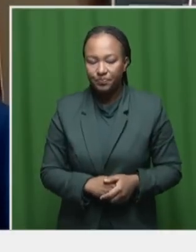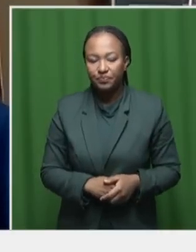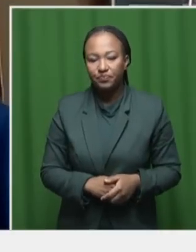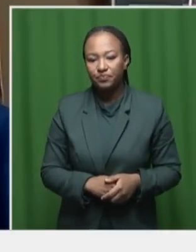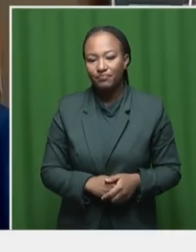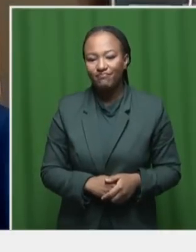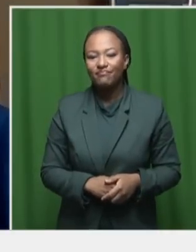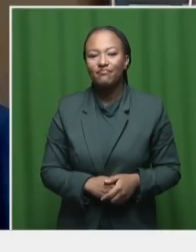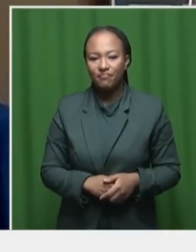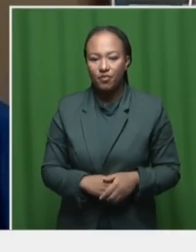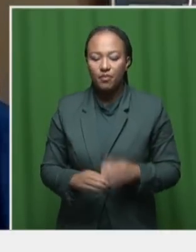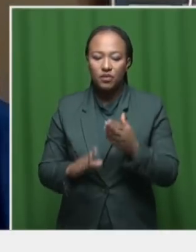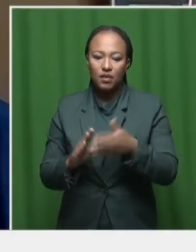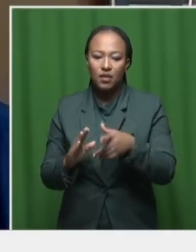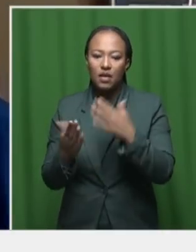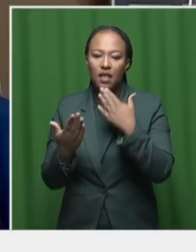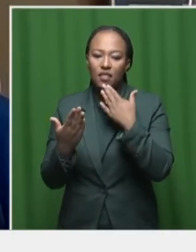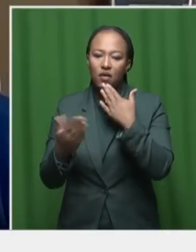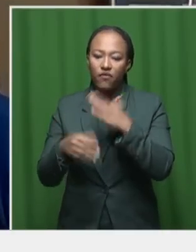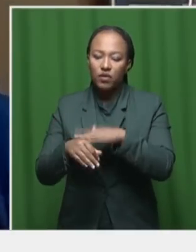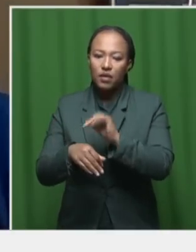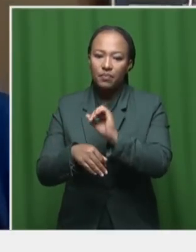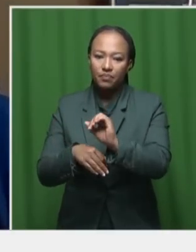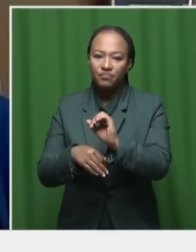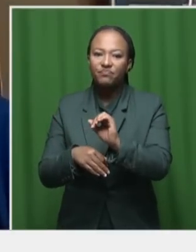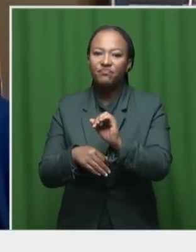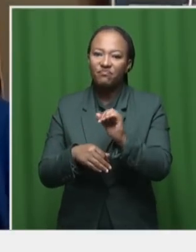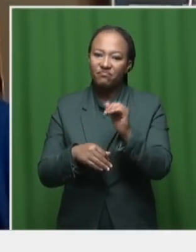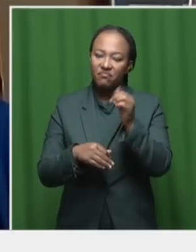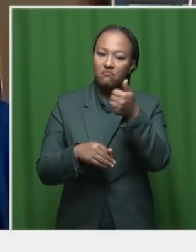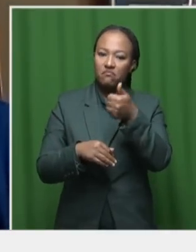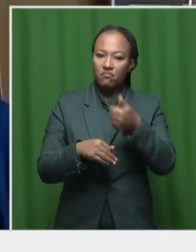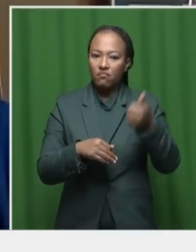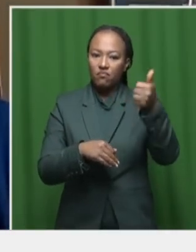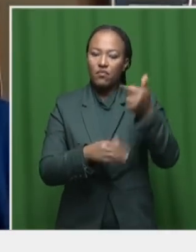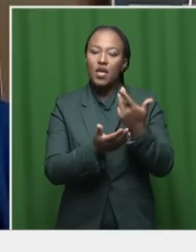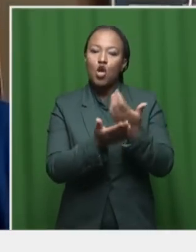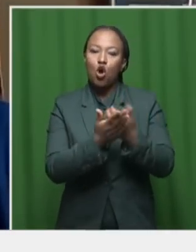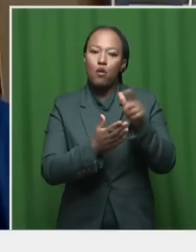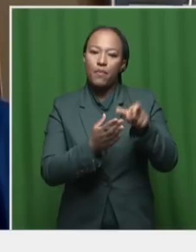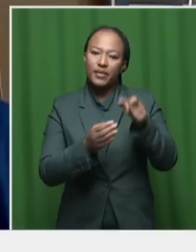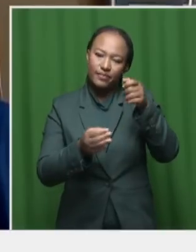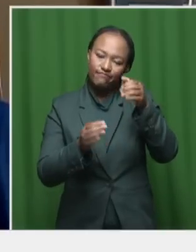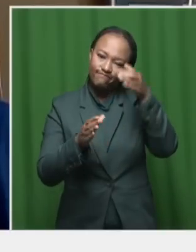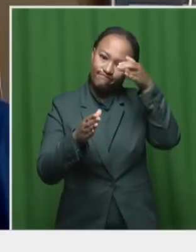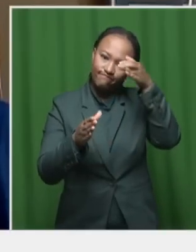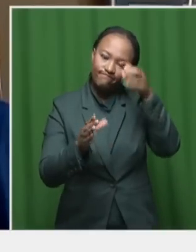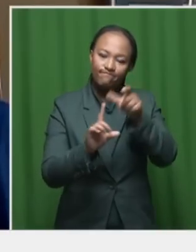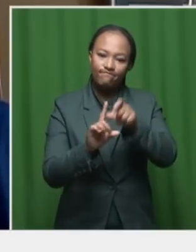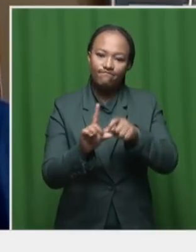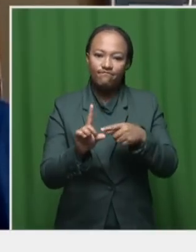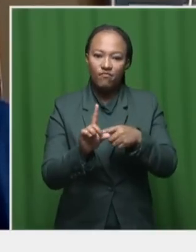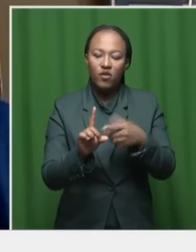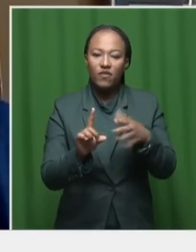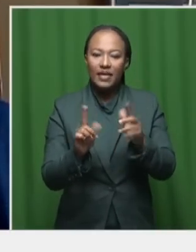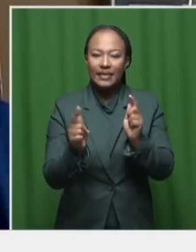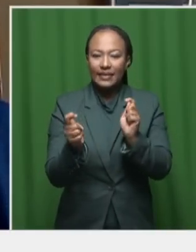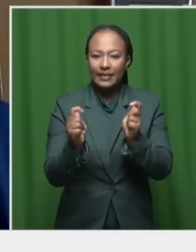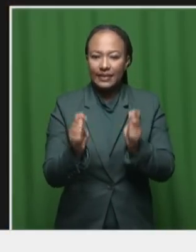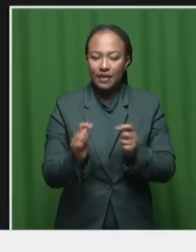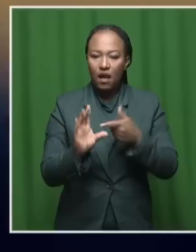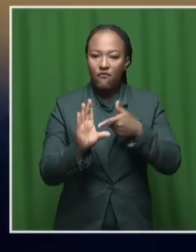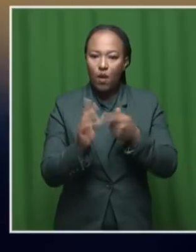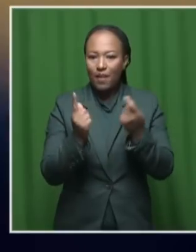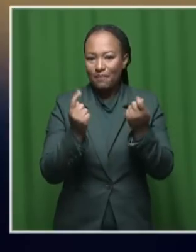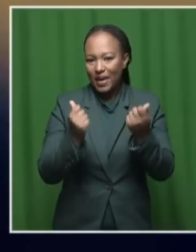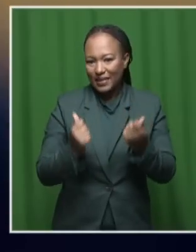to leave it there. Thanks so much for your time. Dawie Roodt, Chief Economist from the Efficient Group, talking to us about the expected adjustments to this month's fuel prices